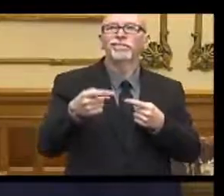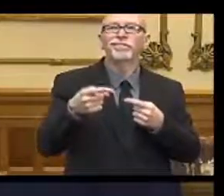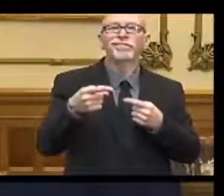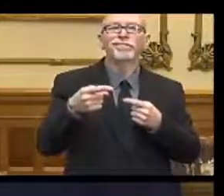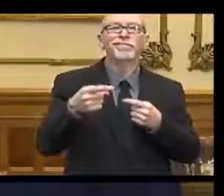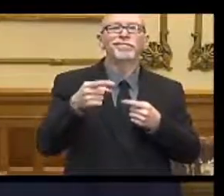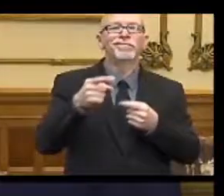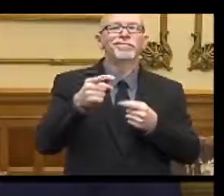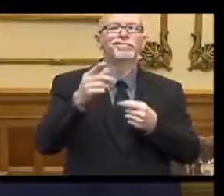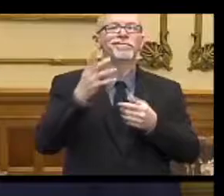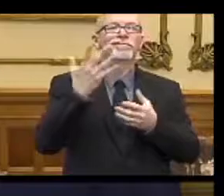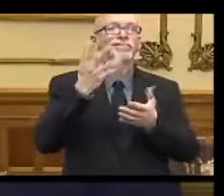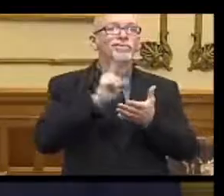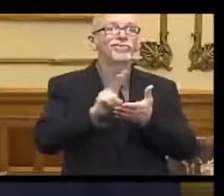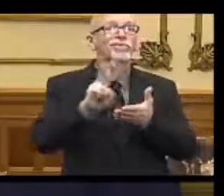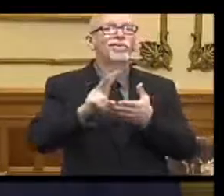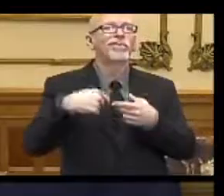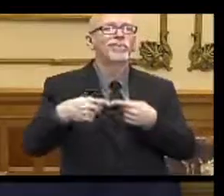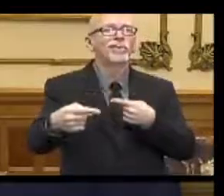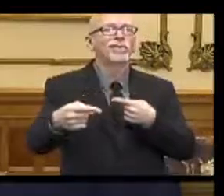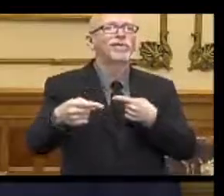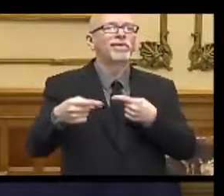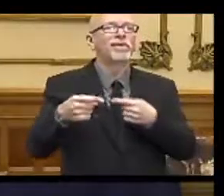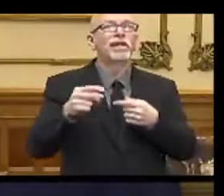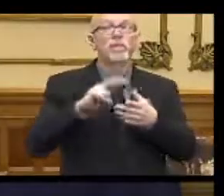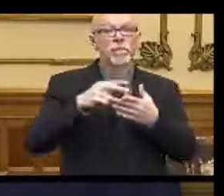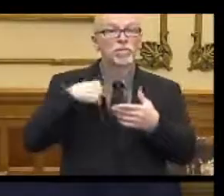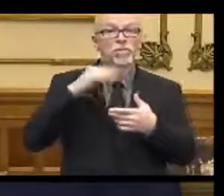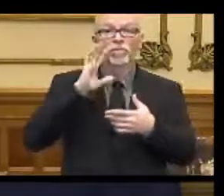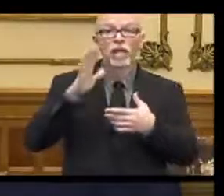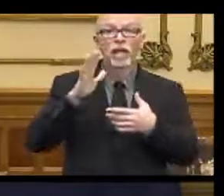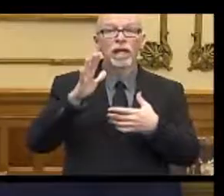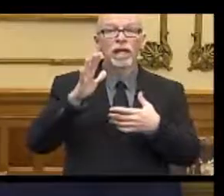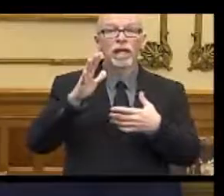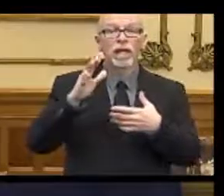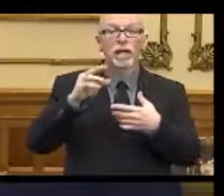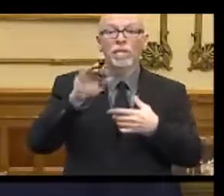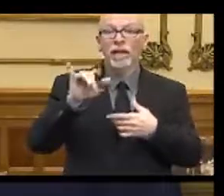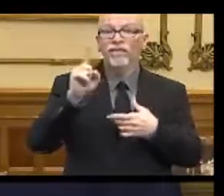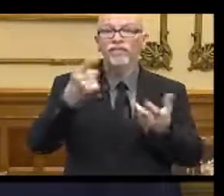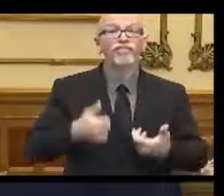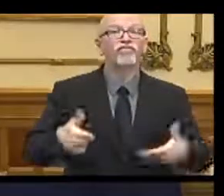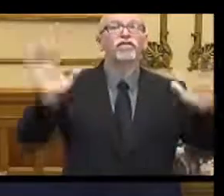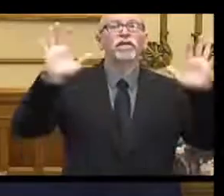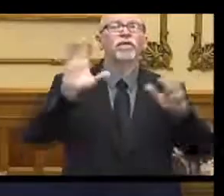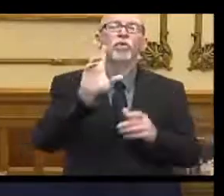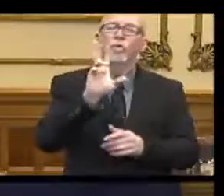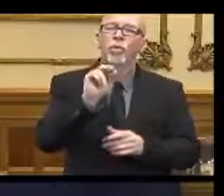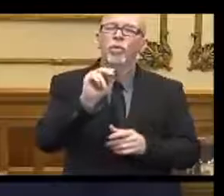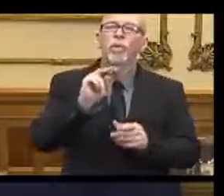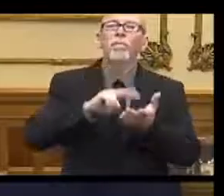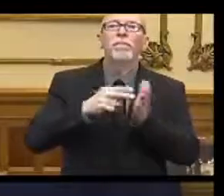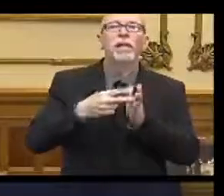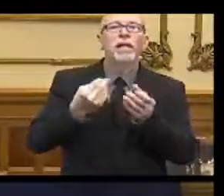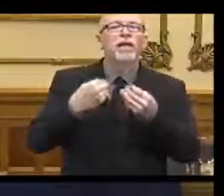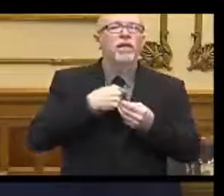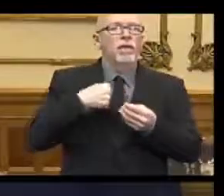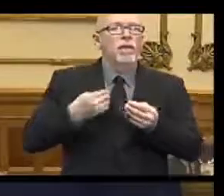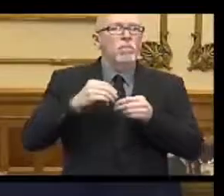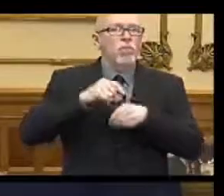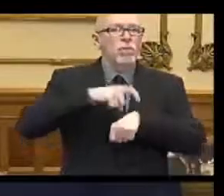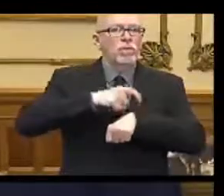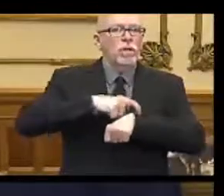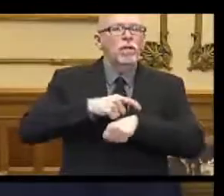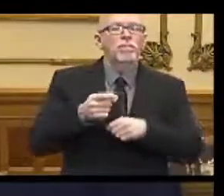the duration. That's not to say that we're going to pull up immediately after that. It just means it's going to allow us to make some